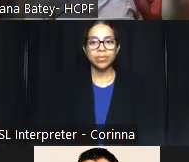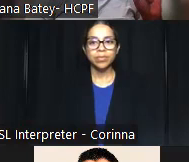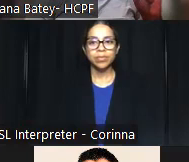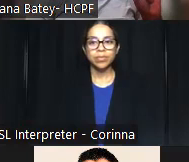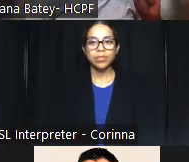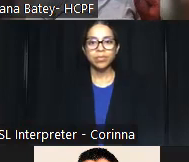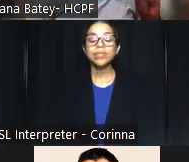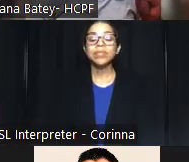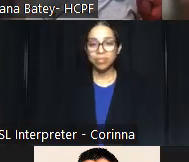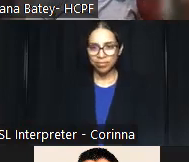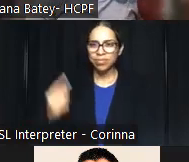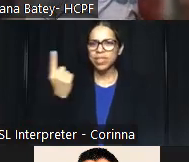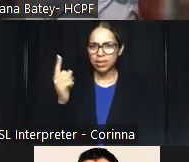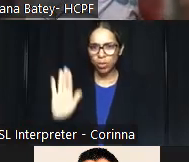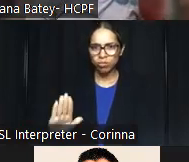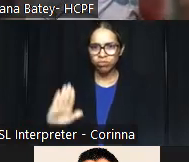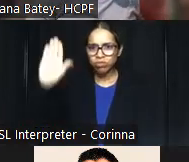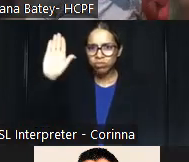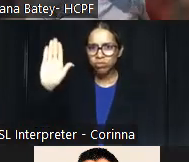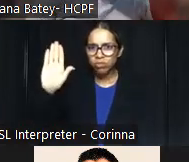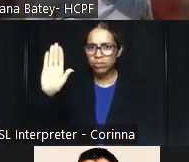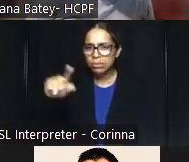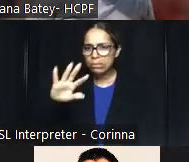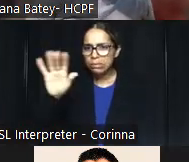And I see some hands raised and I can't see Jeanette.